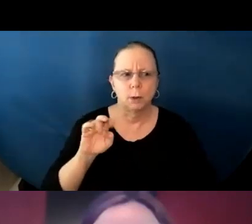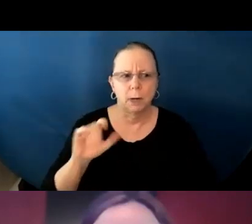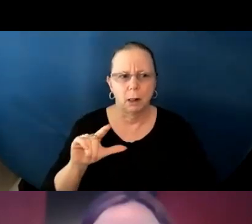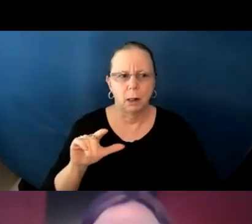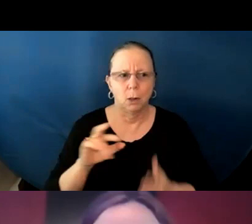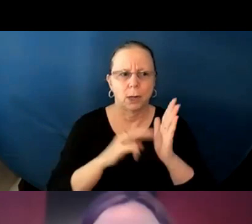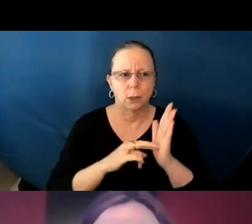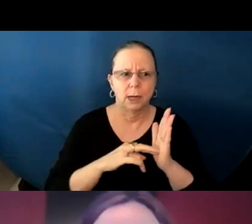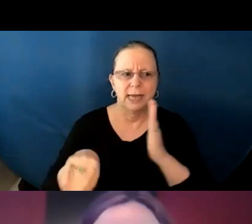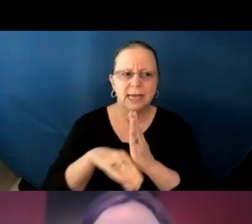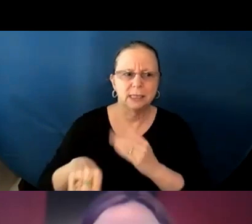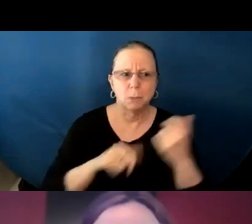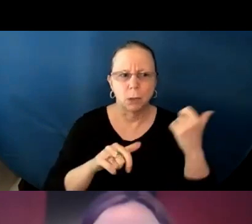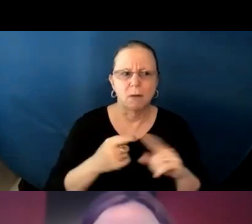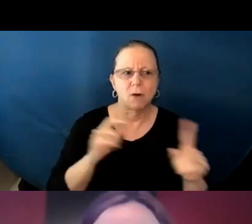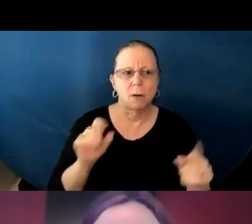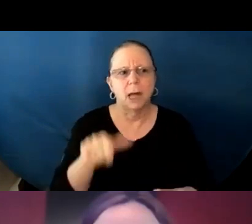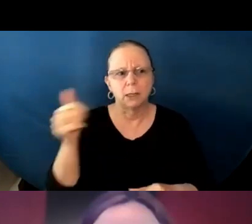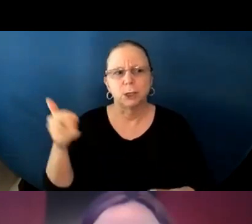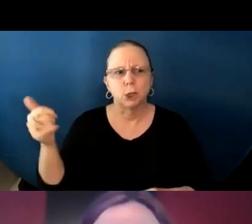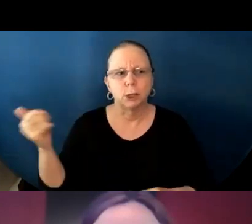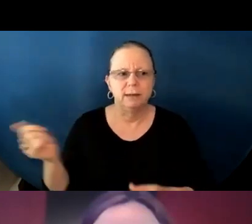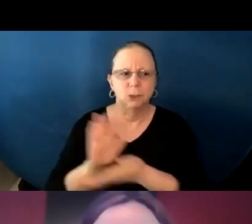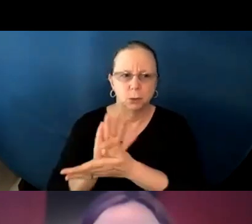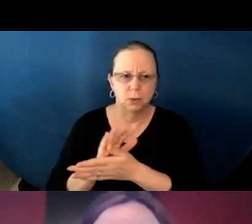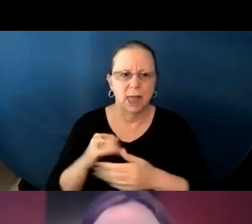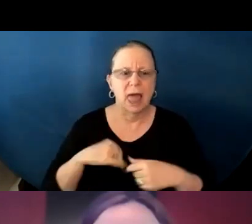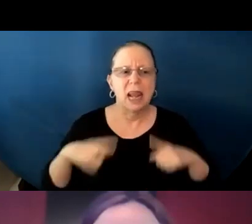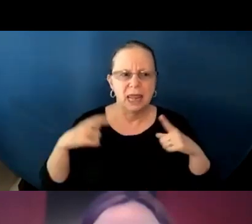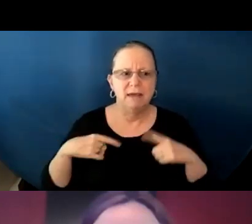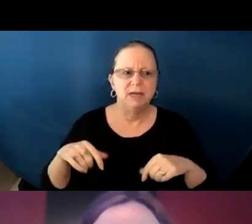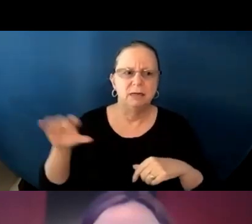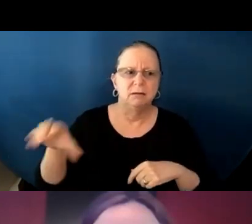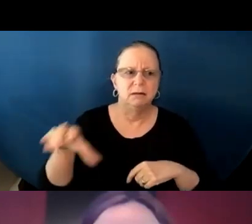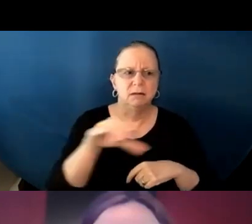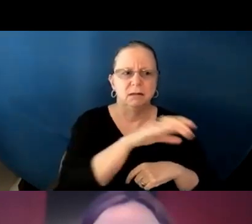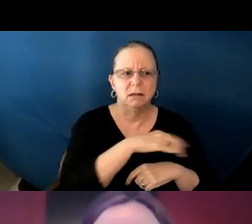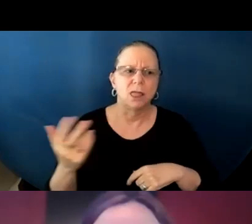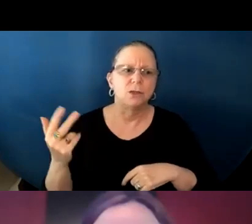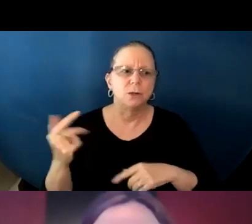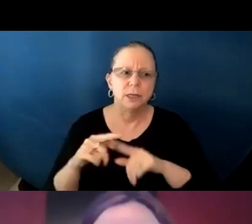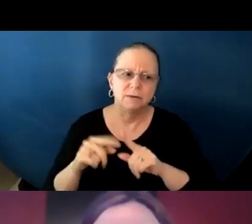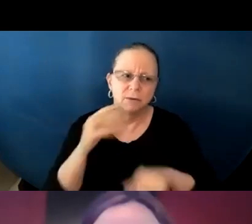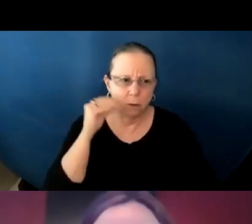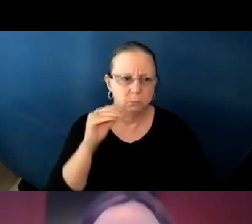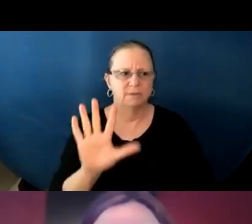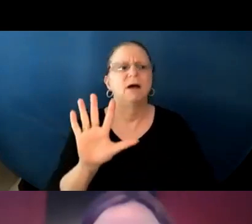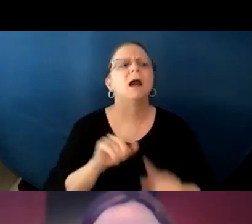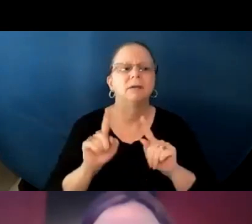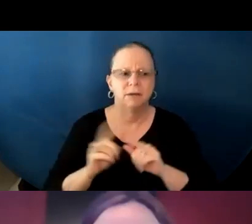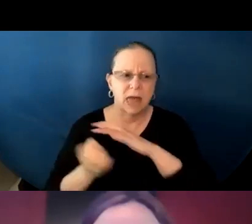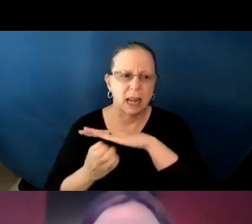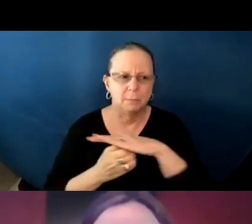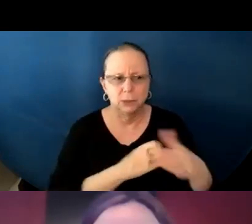expulsion from alternative school, having lived in 13 different homes and gone to 5 different elementary schools, I know